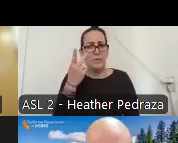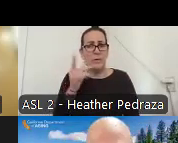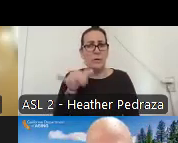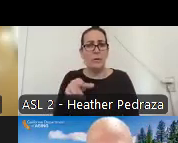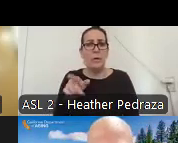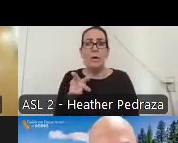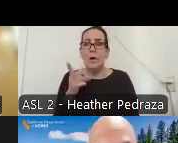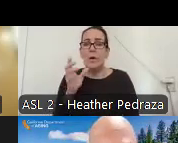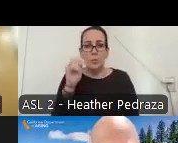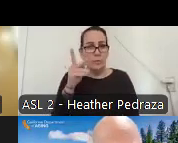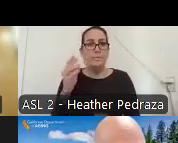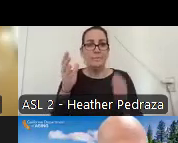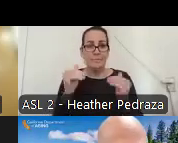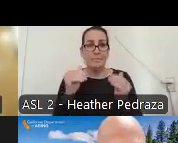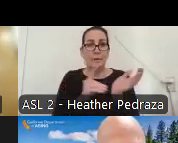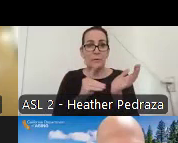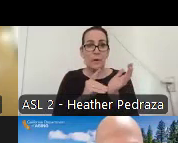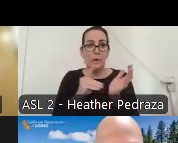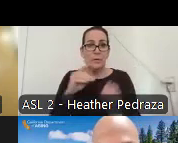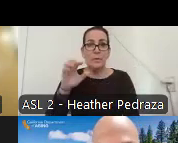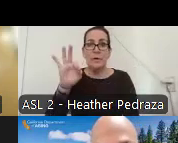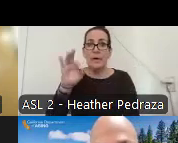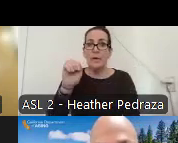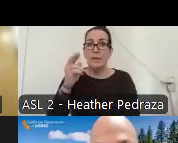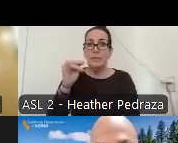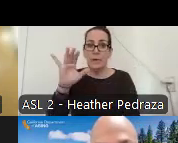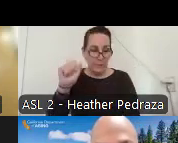Okay. Dr. Farias. Here.